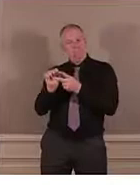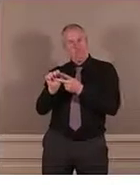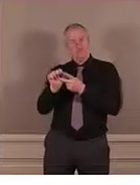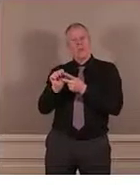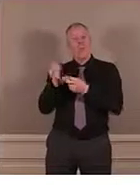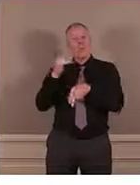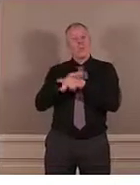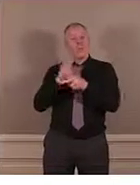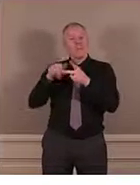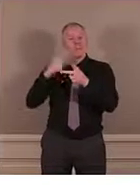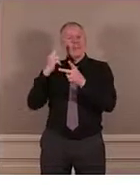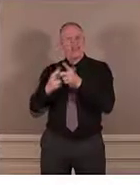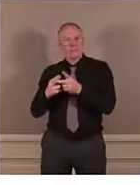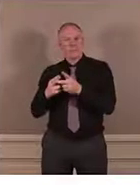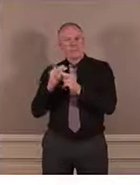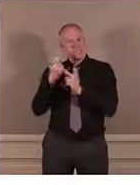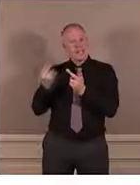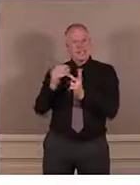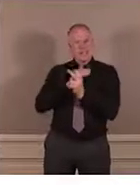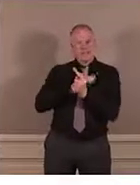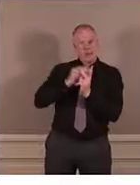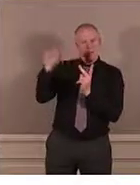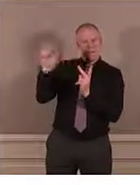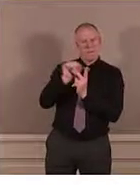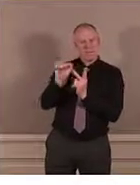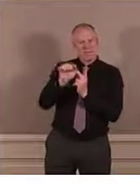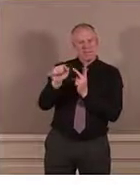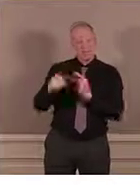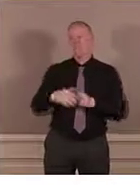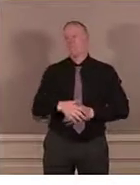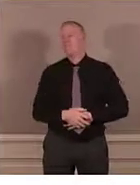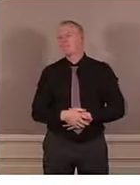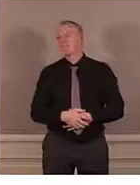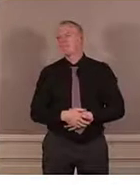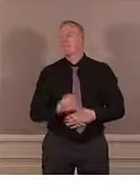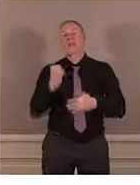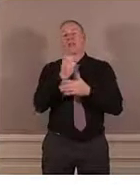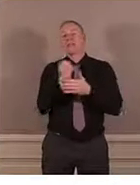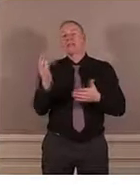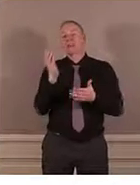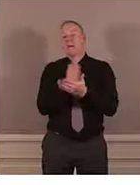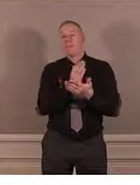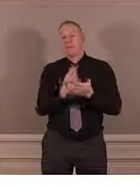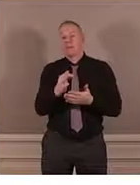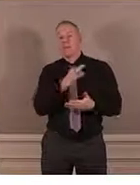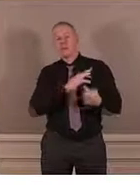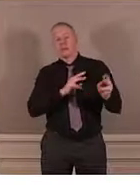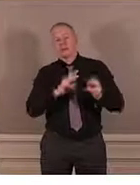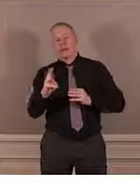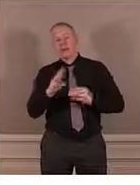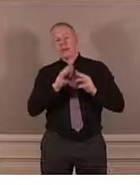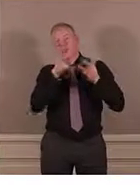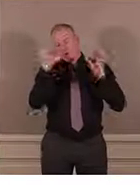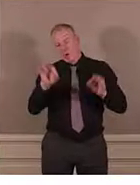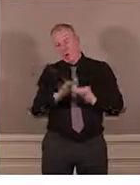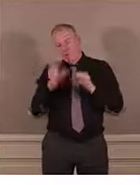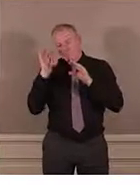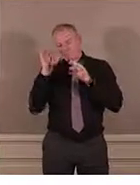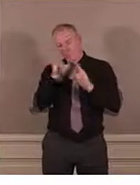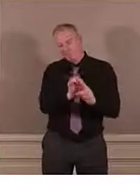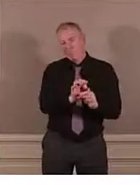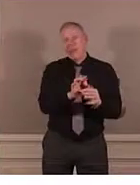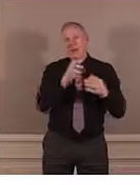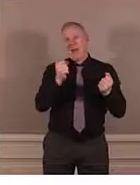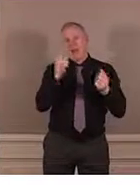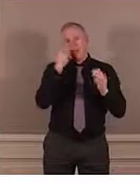us identify areas where improvement is needed. So each element of the good practice framework is grounded in evidence. There's an